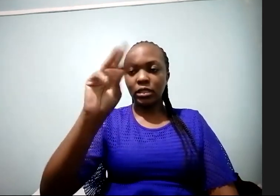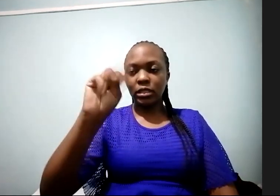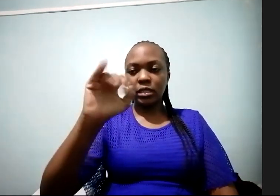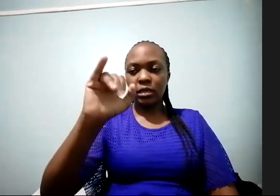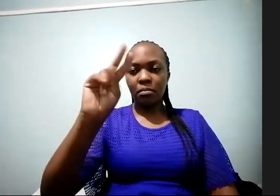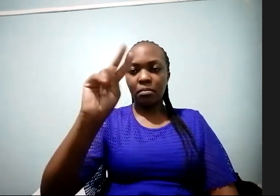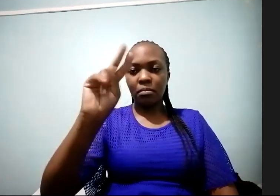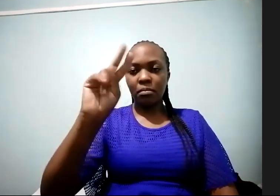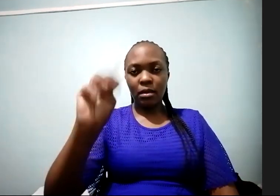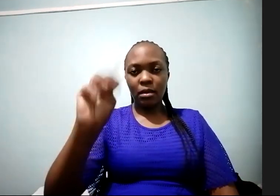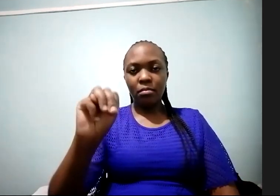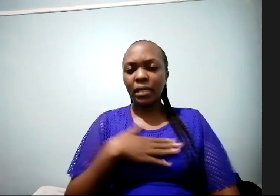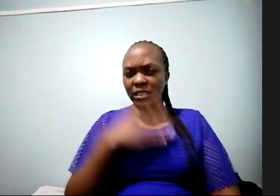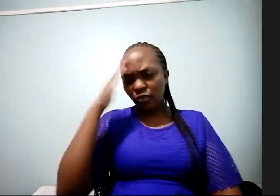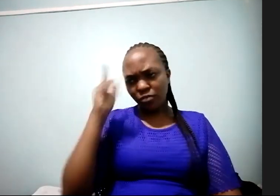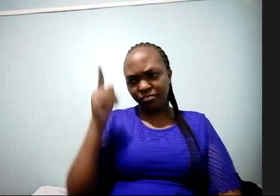Okay, thank you.